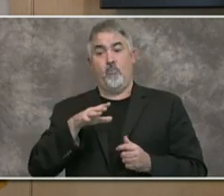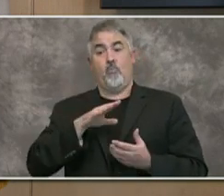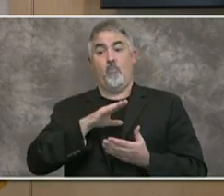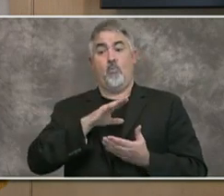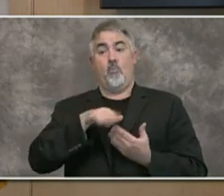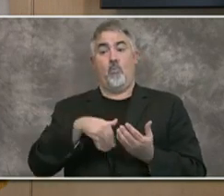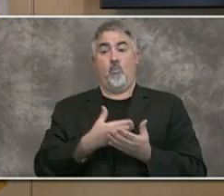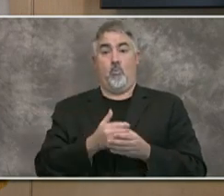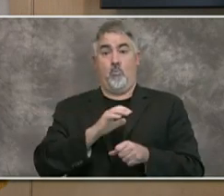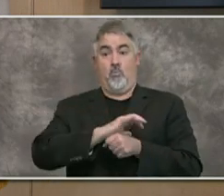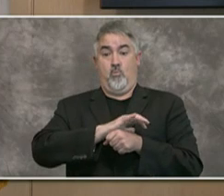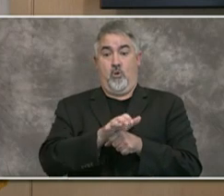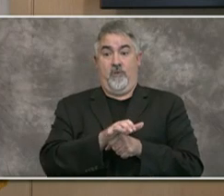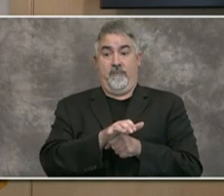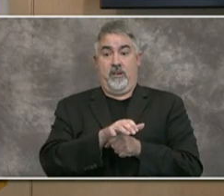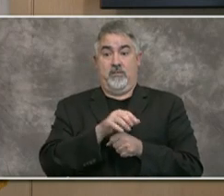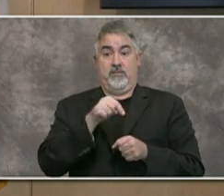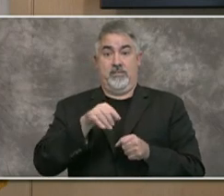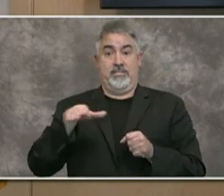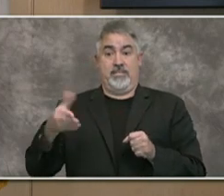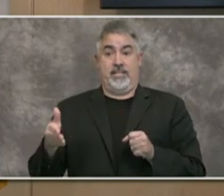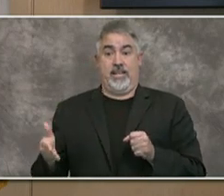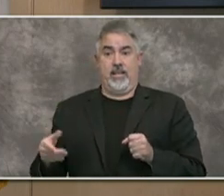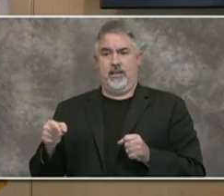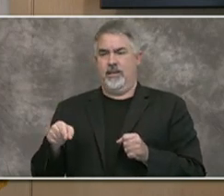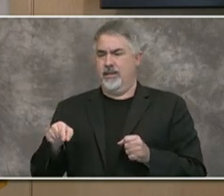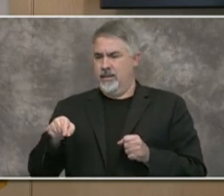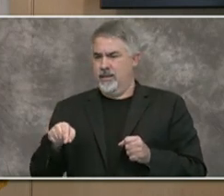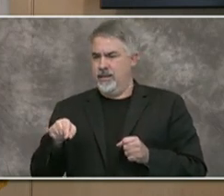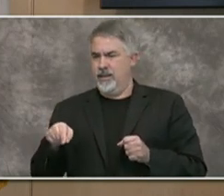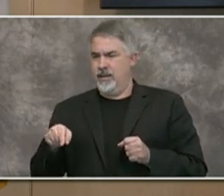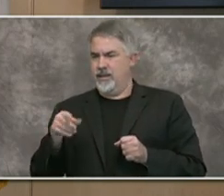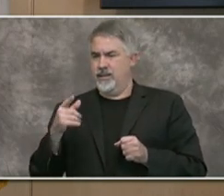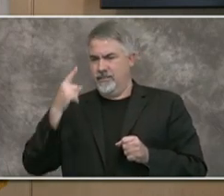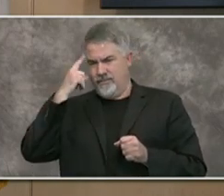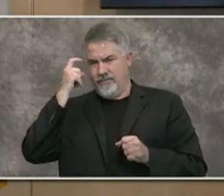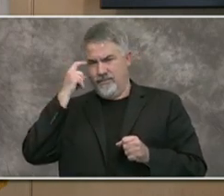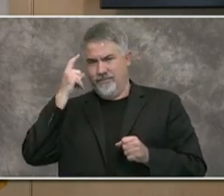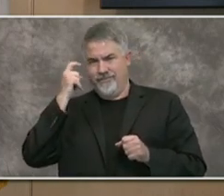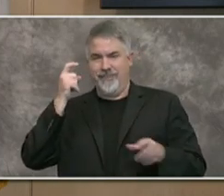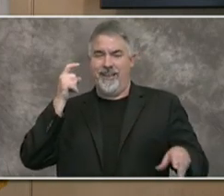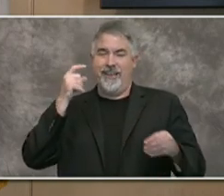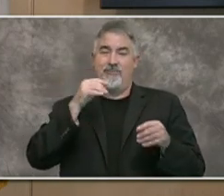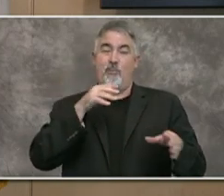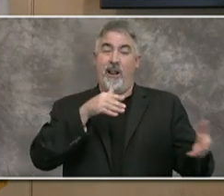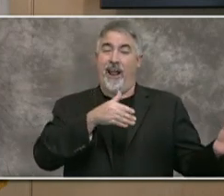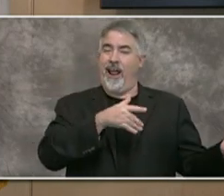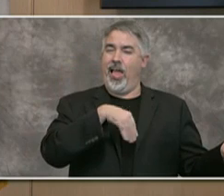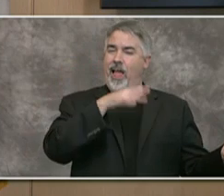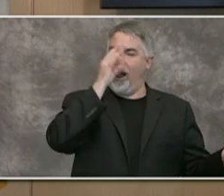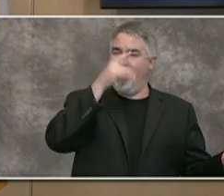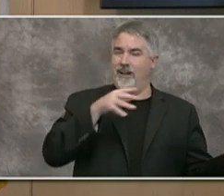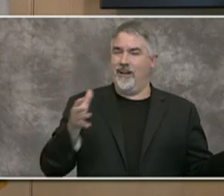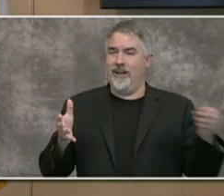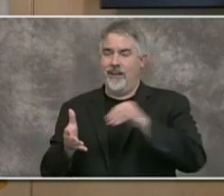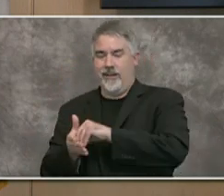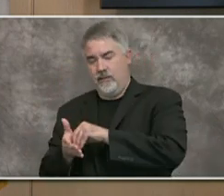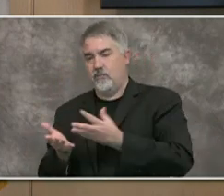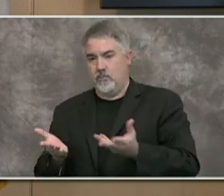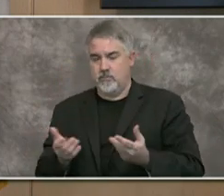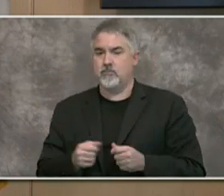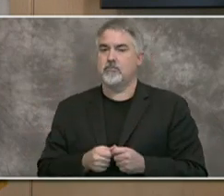some suspected COVID deaths that aren't included in the official numbers? Oh, that's a good question, and it gets to my point